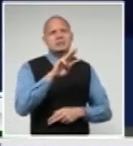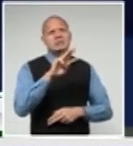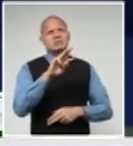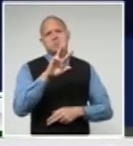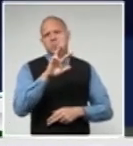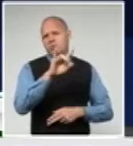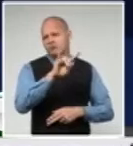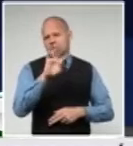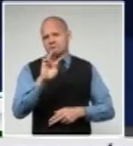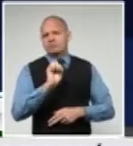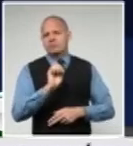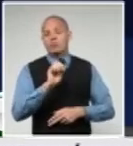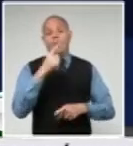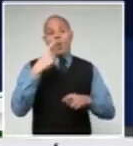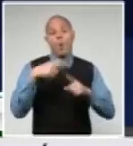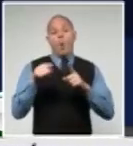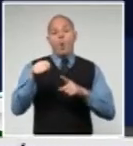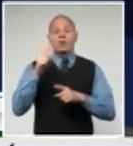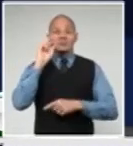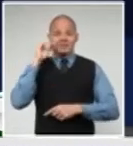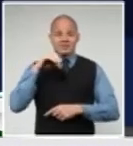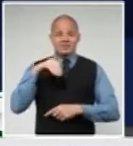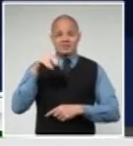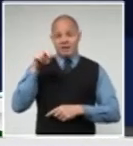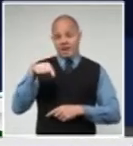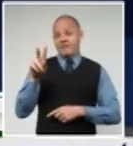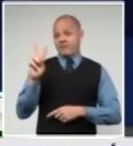299 in the National Civil Defense Labs,